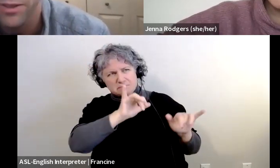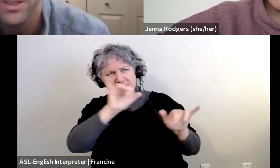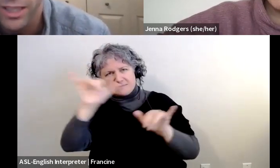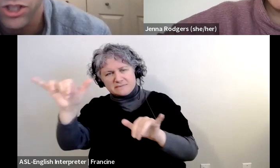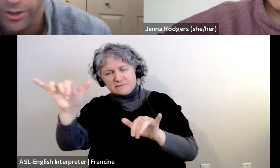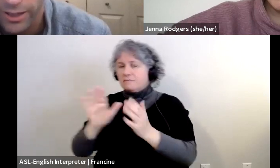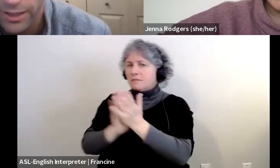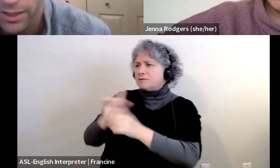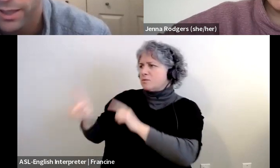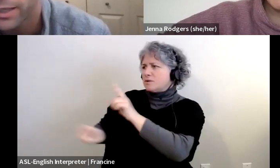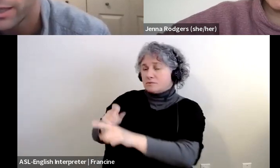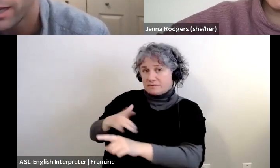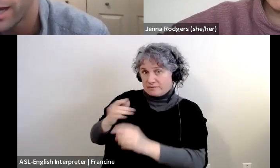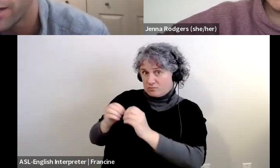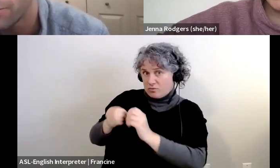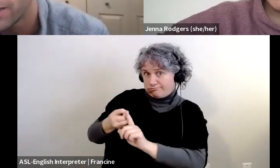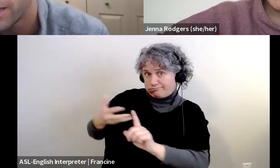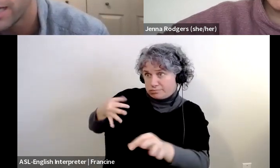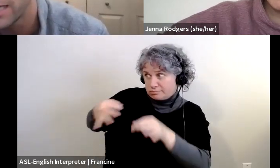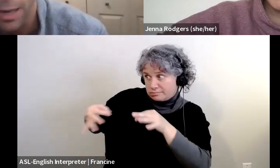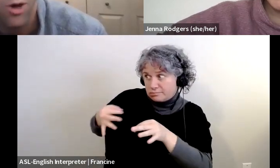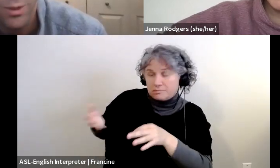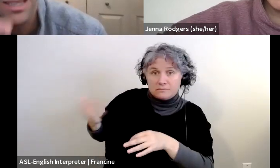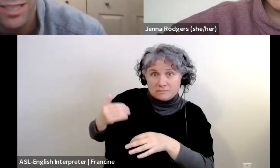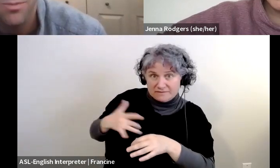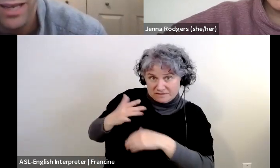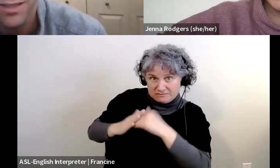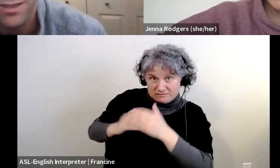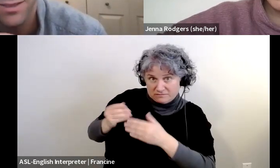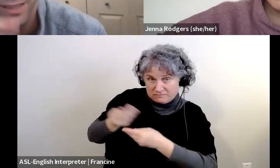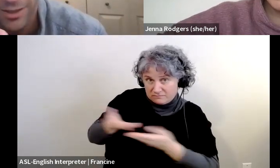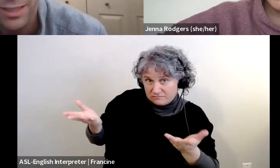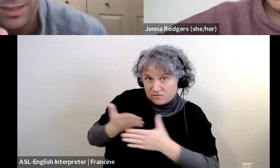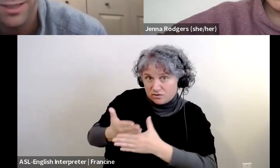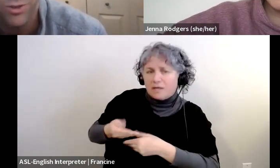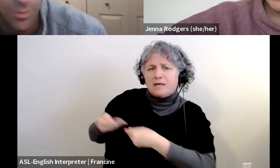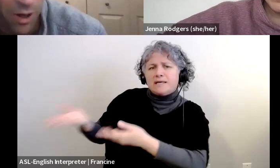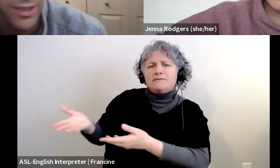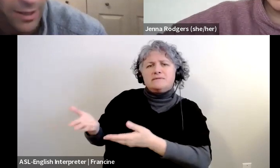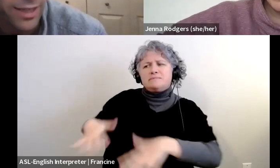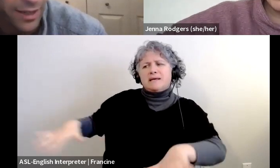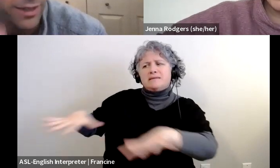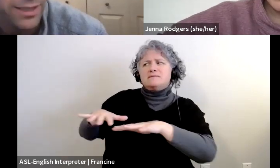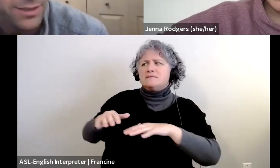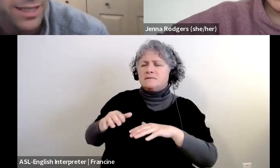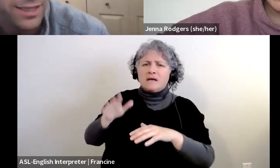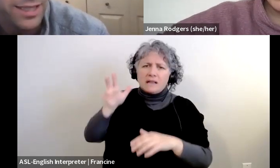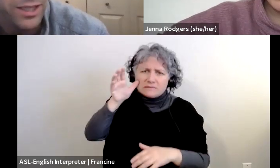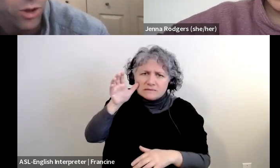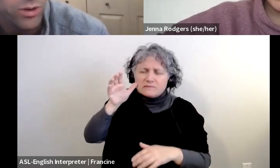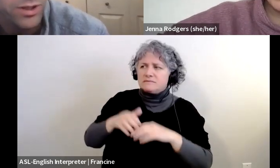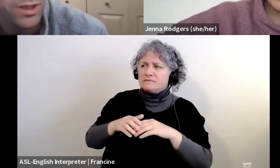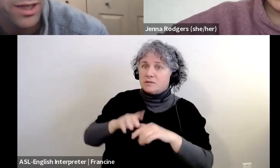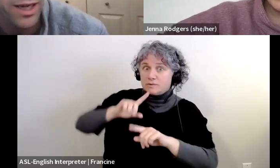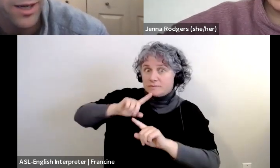about that if they feel like sharing. In that moment, giving space, listening, responding, and kind of, again,